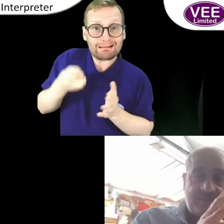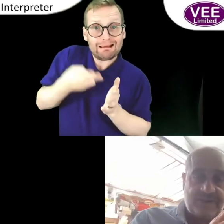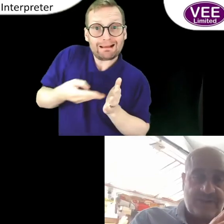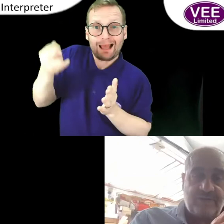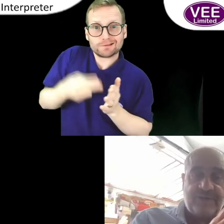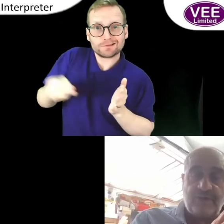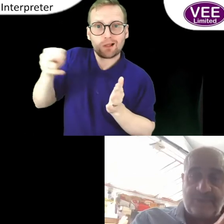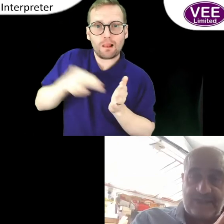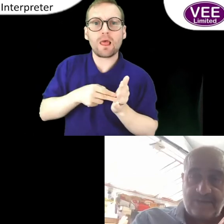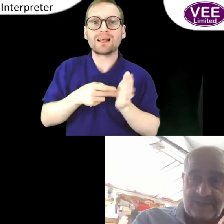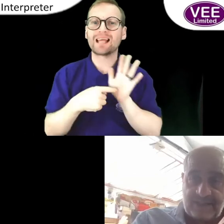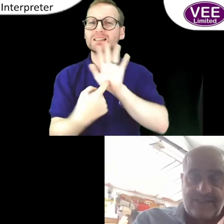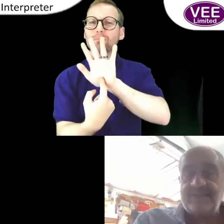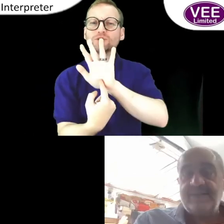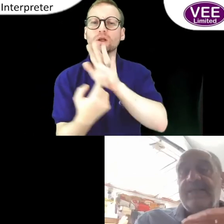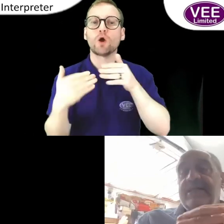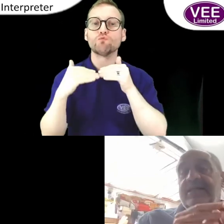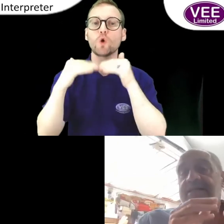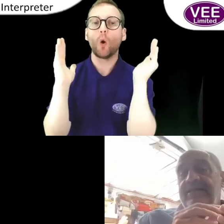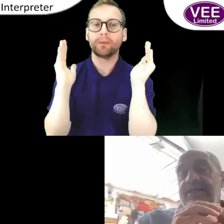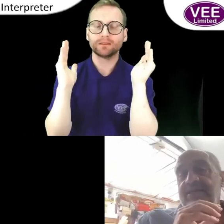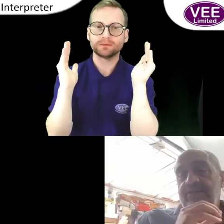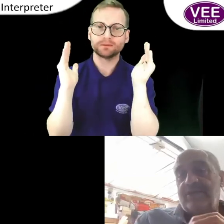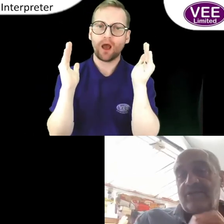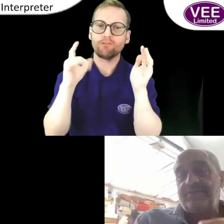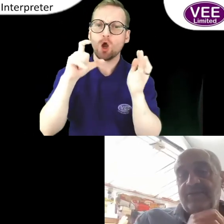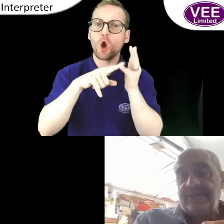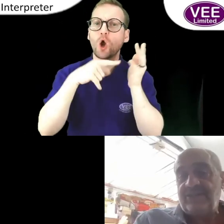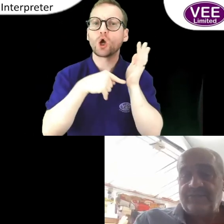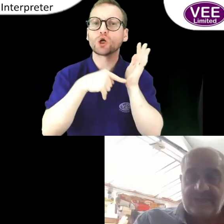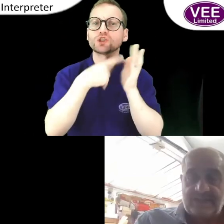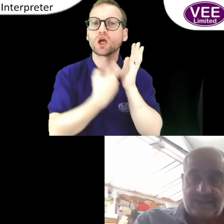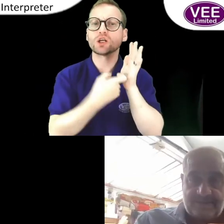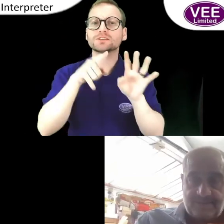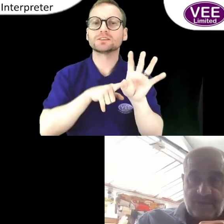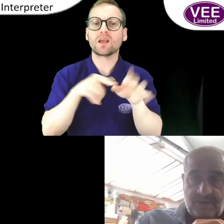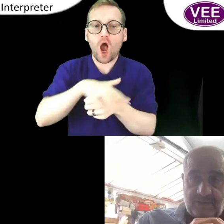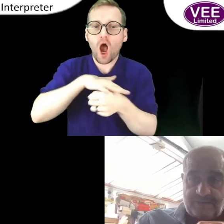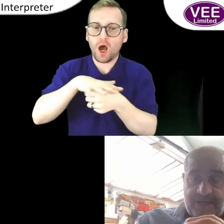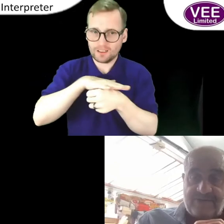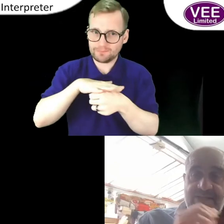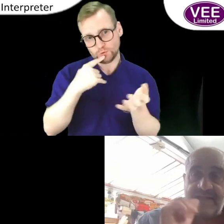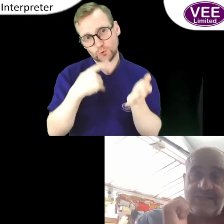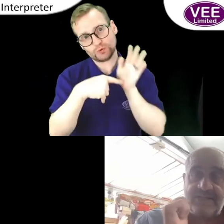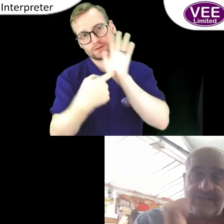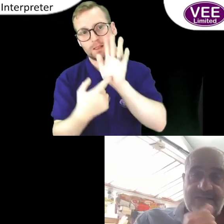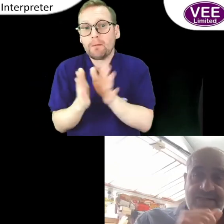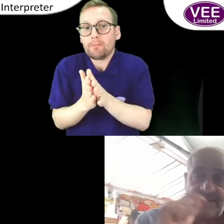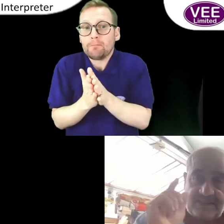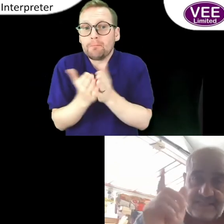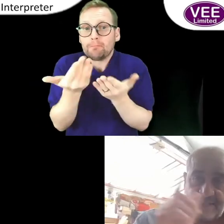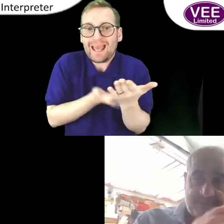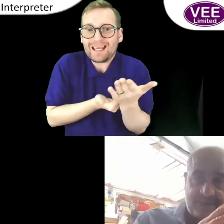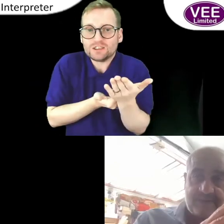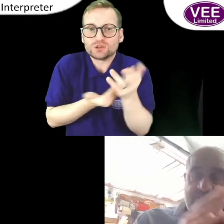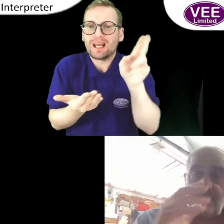an exhibition of reopening of Kettle's Yard. And I took a copy of each of these pages and cancelled